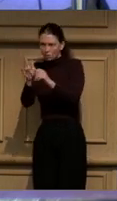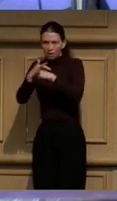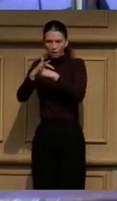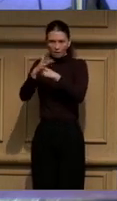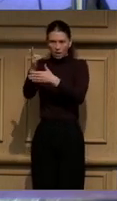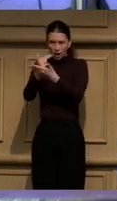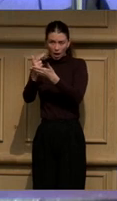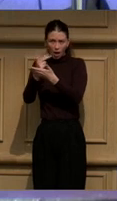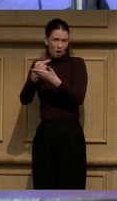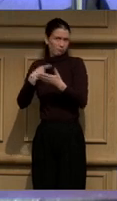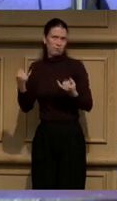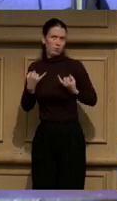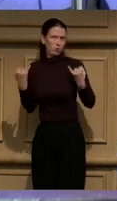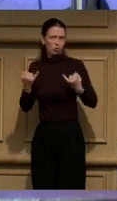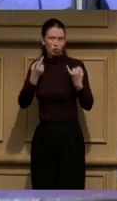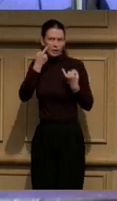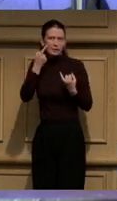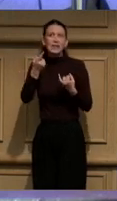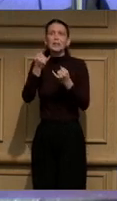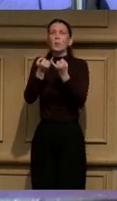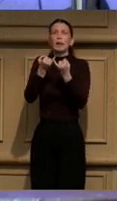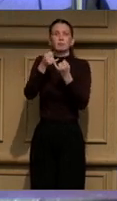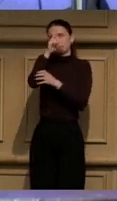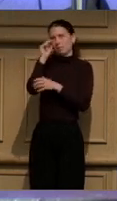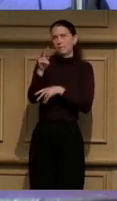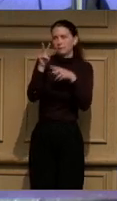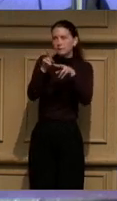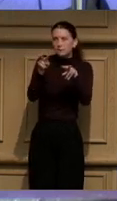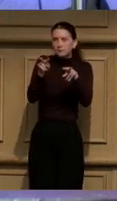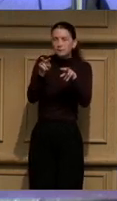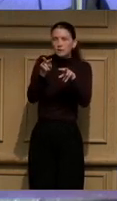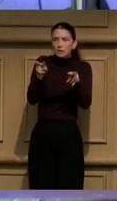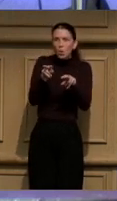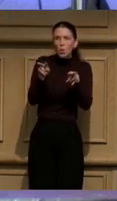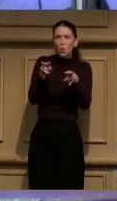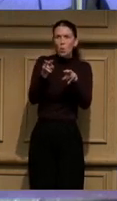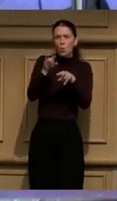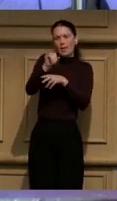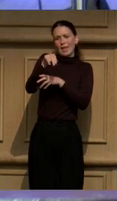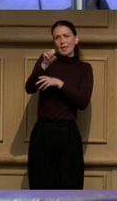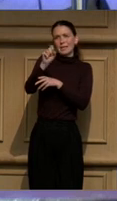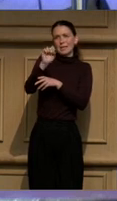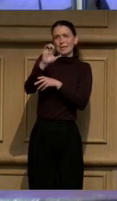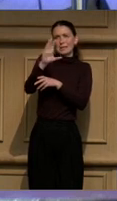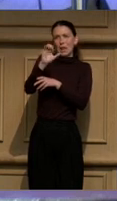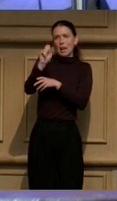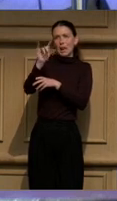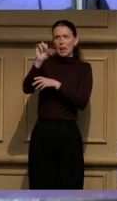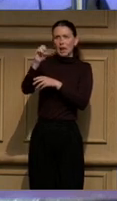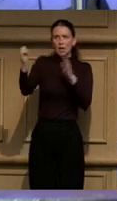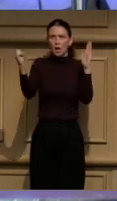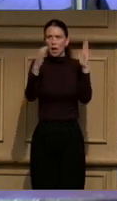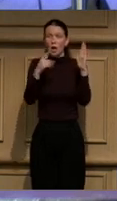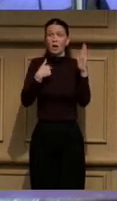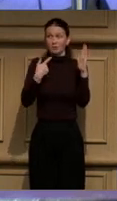and video installation, that is just so nice that in the past few years we see there are supports